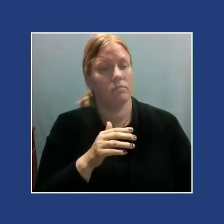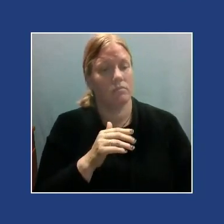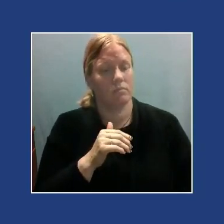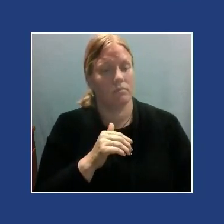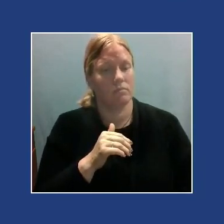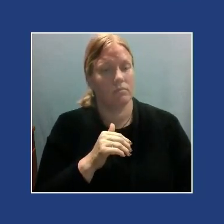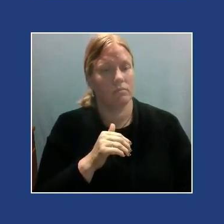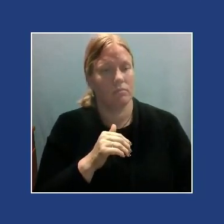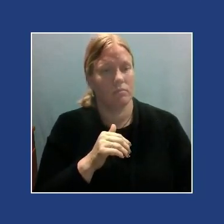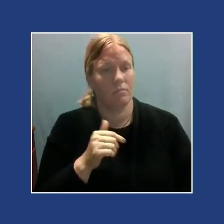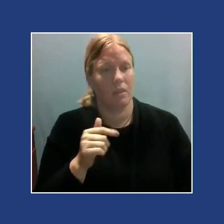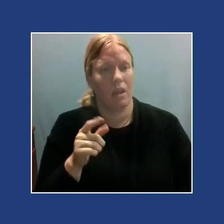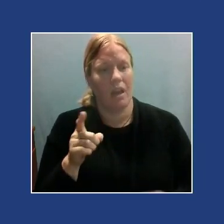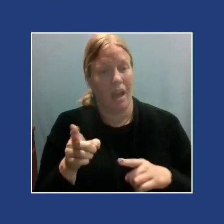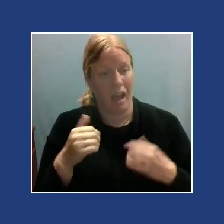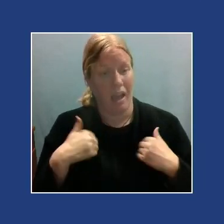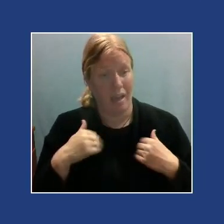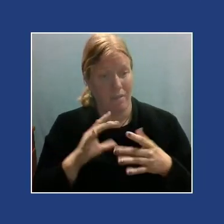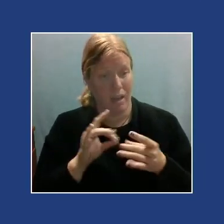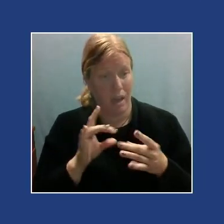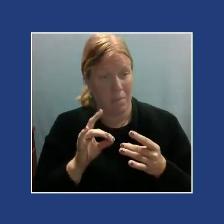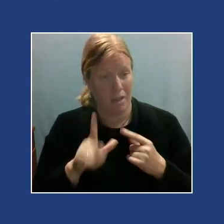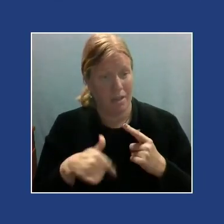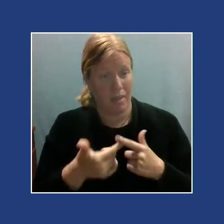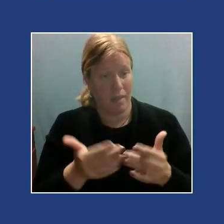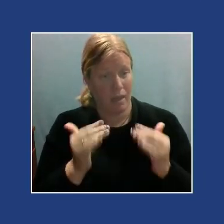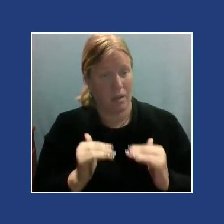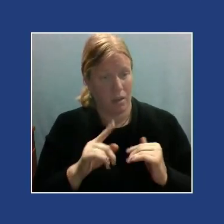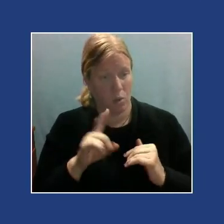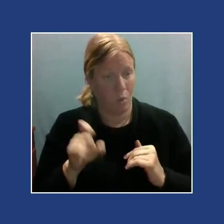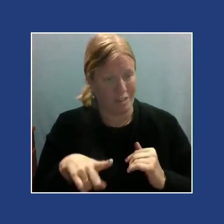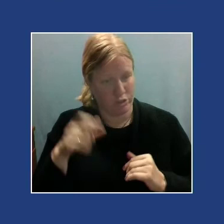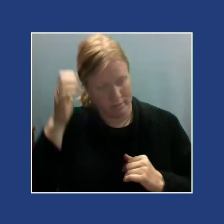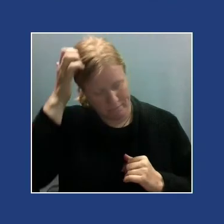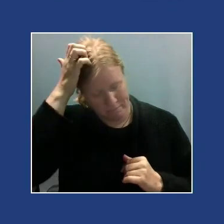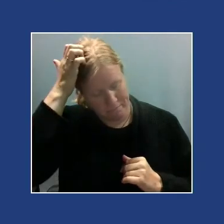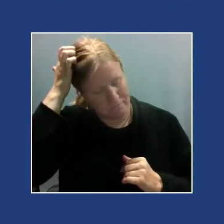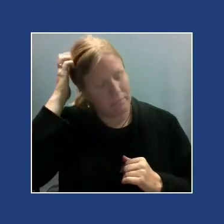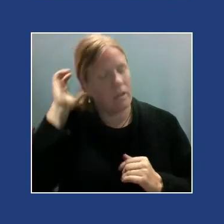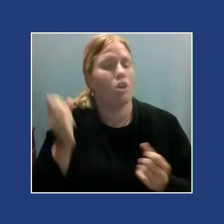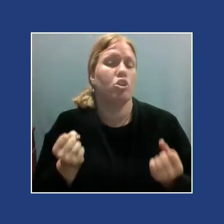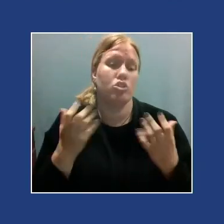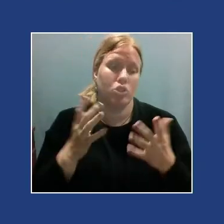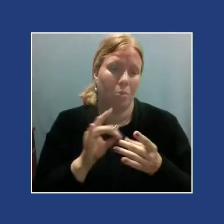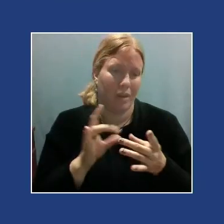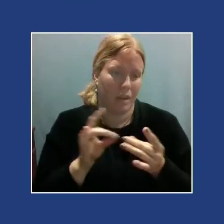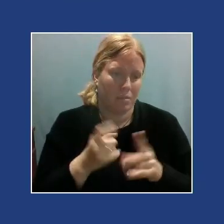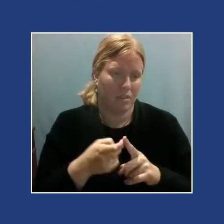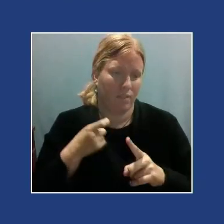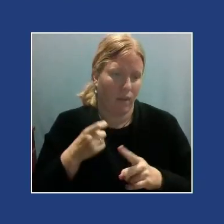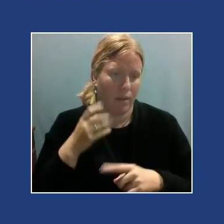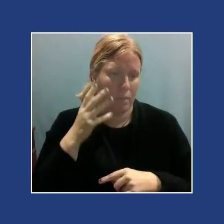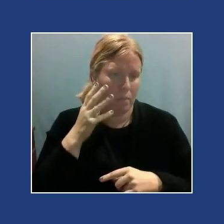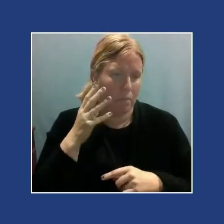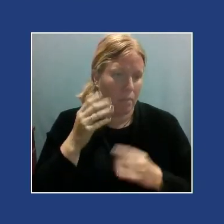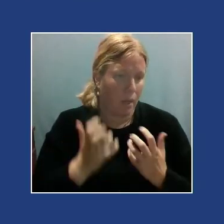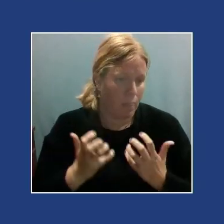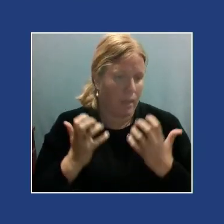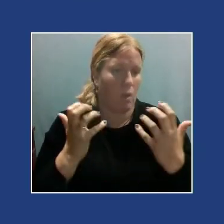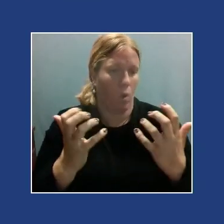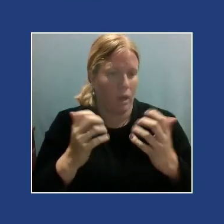have, a comment and then a question. I want to say to you that so many comments are coming from the audience, and